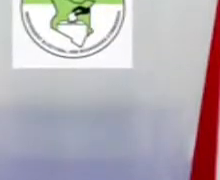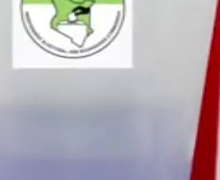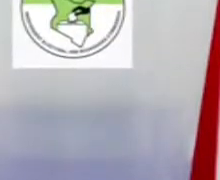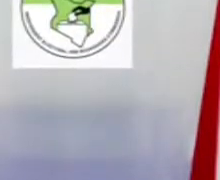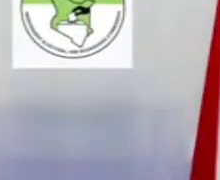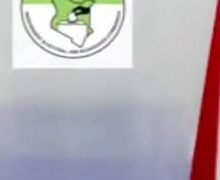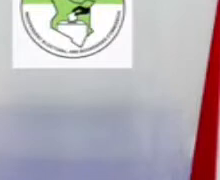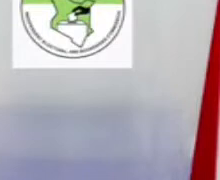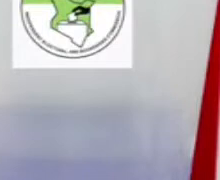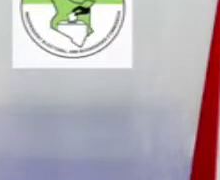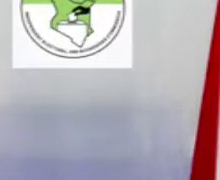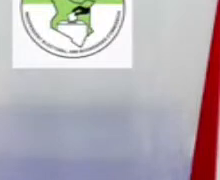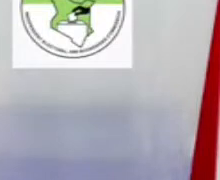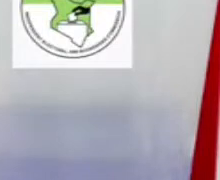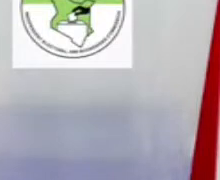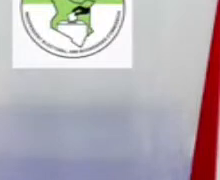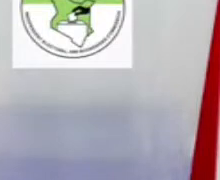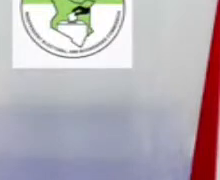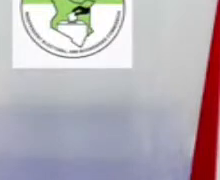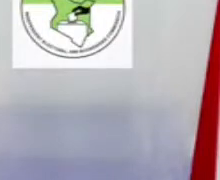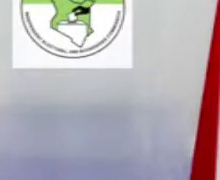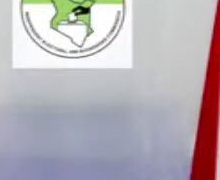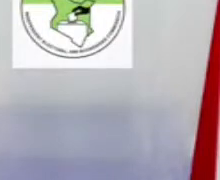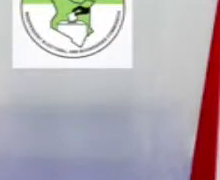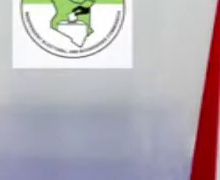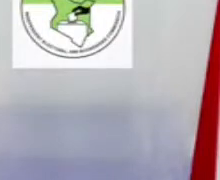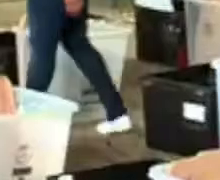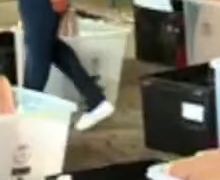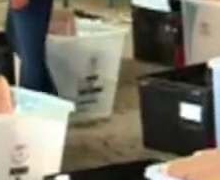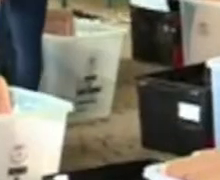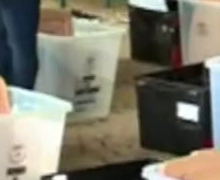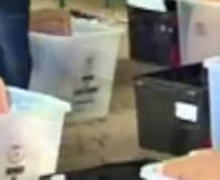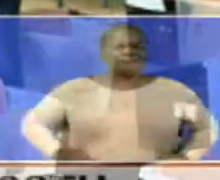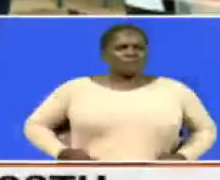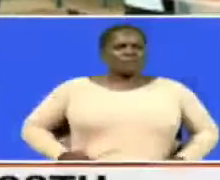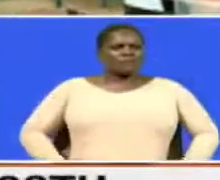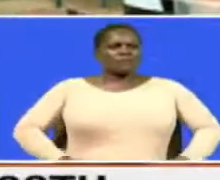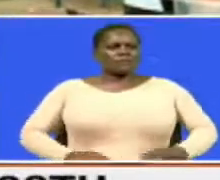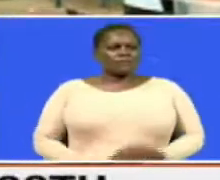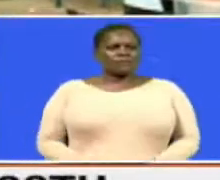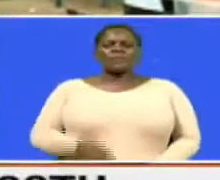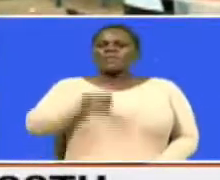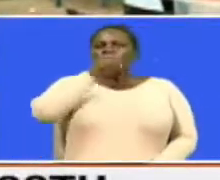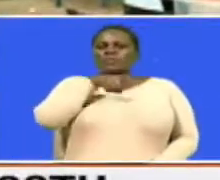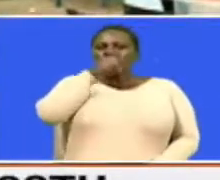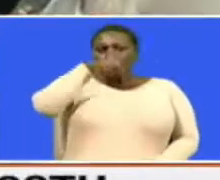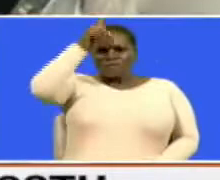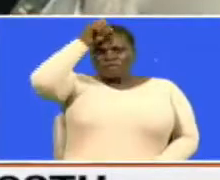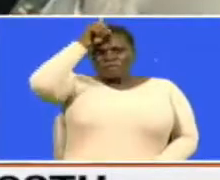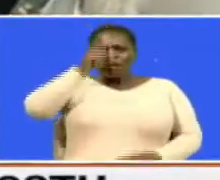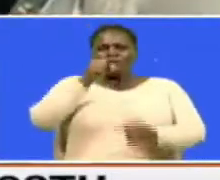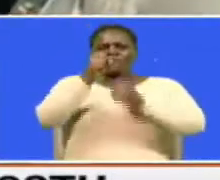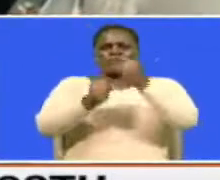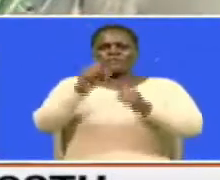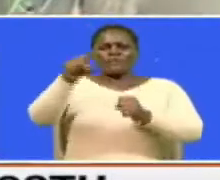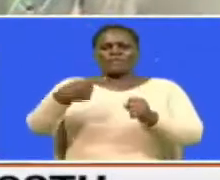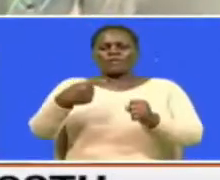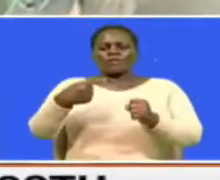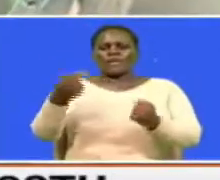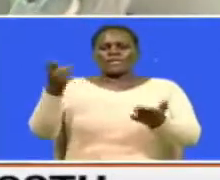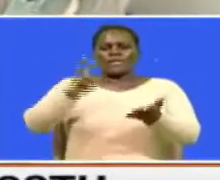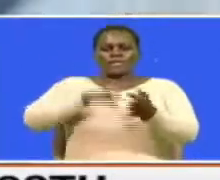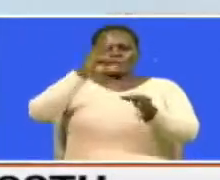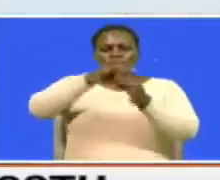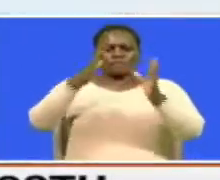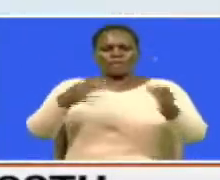Paul Chebor of UDA and Luca Kigen of CCM. In Kitui Rural, with 55,000 registered voters,